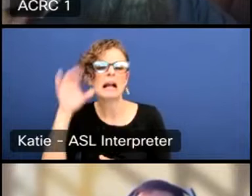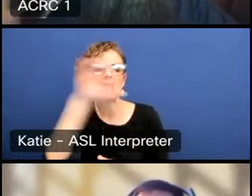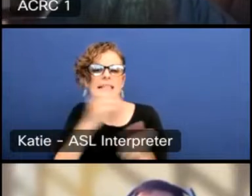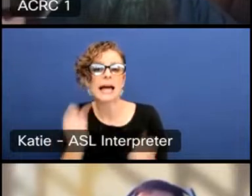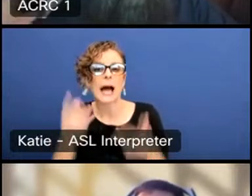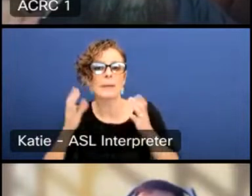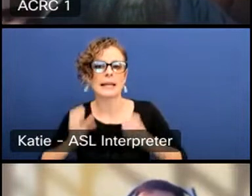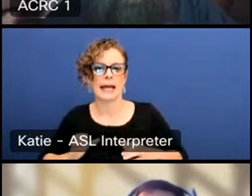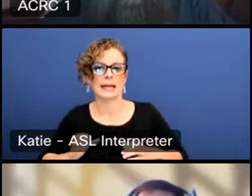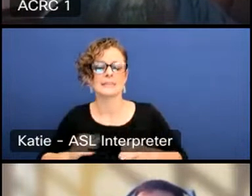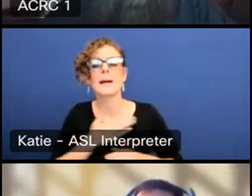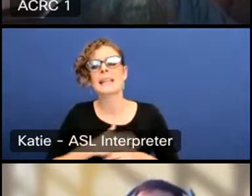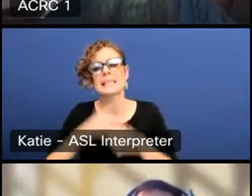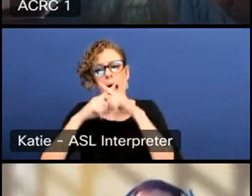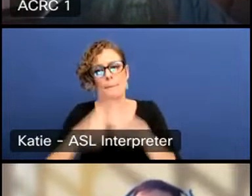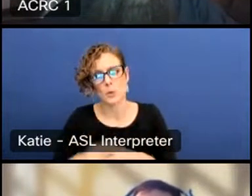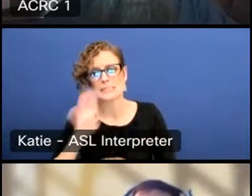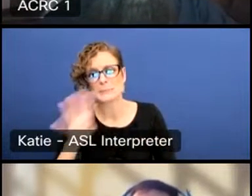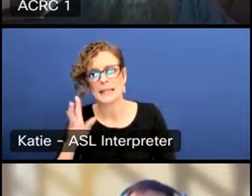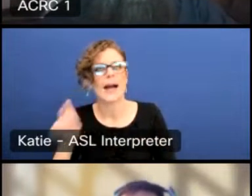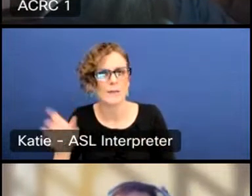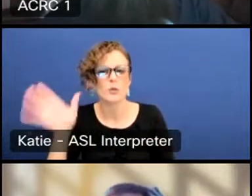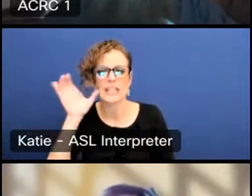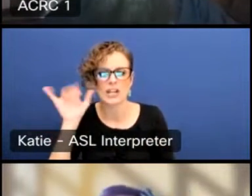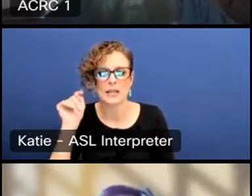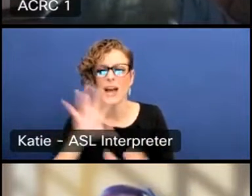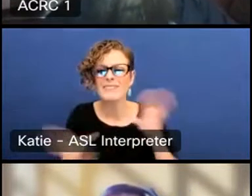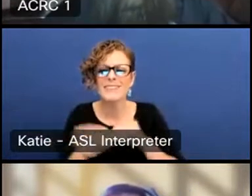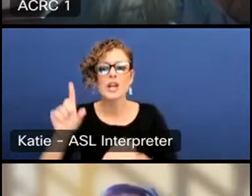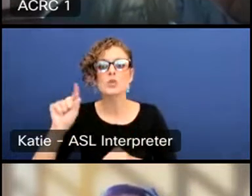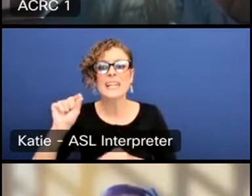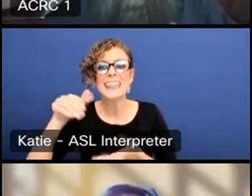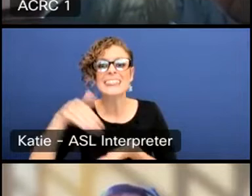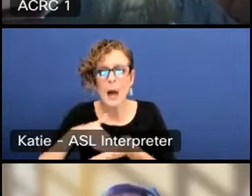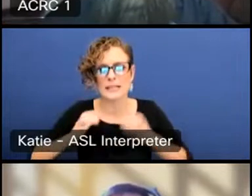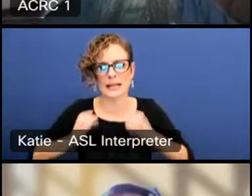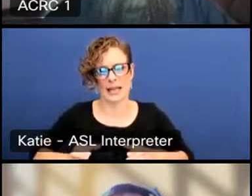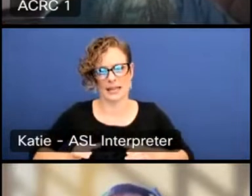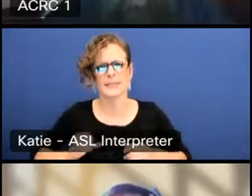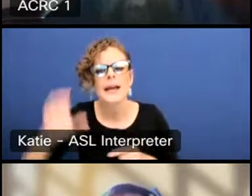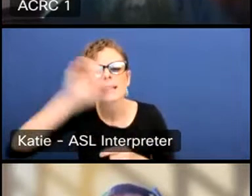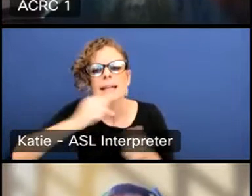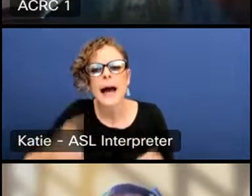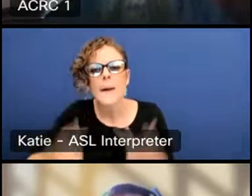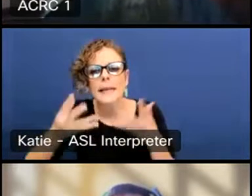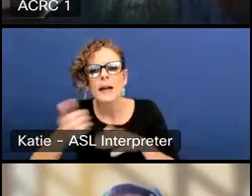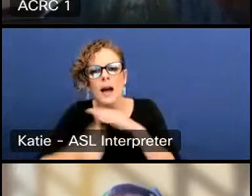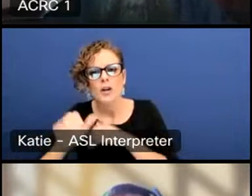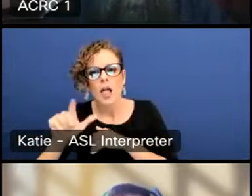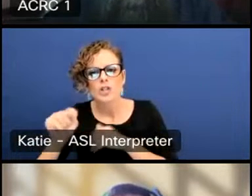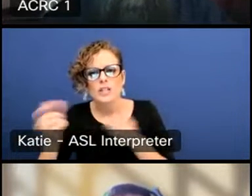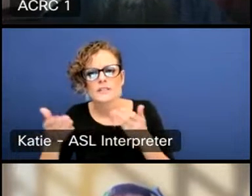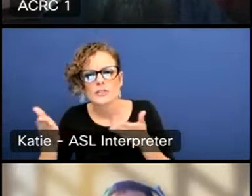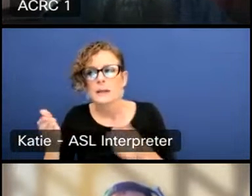Please unmute yourself. I have to hear the answer. How many we have 28,000 clients. My best guesstimate is a